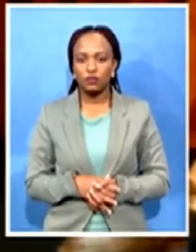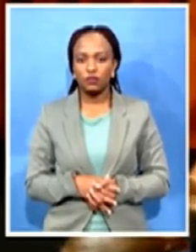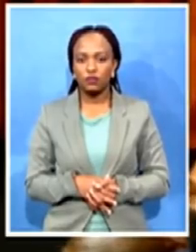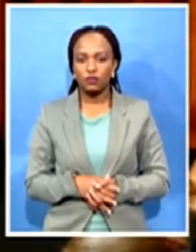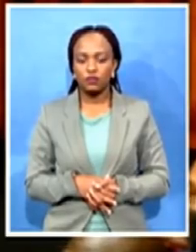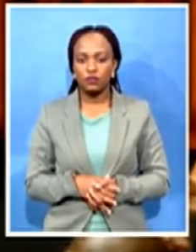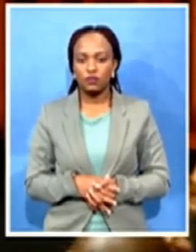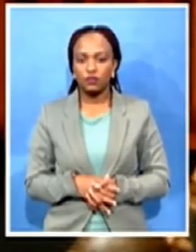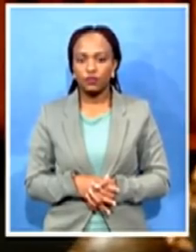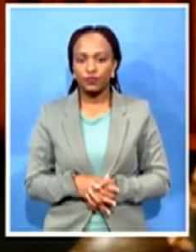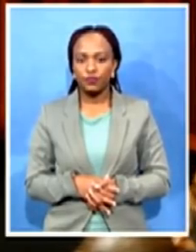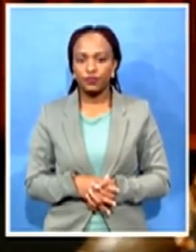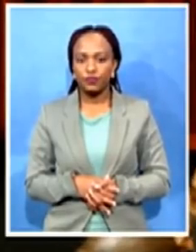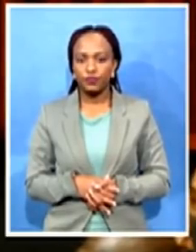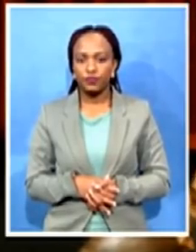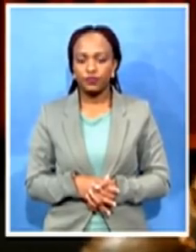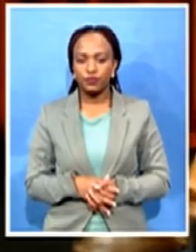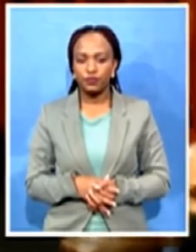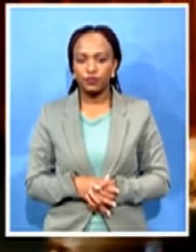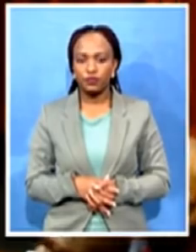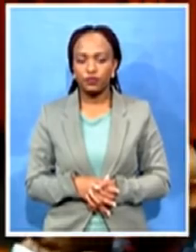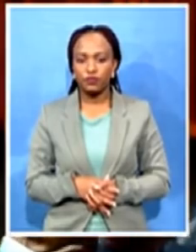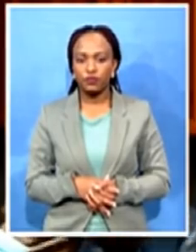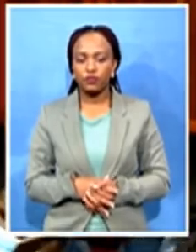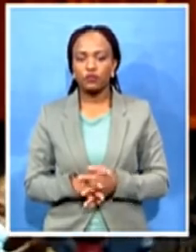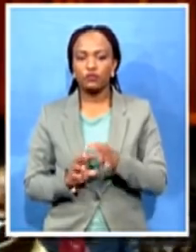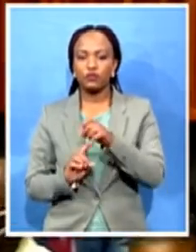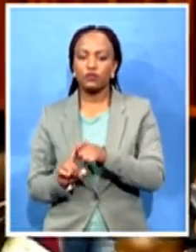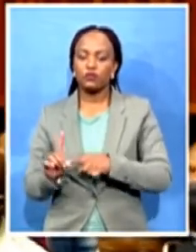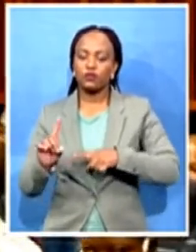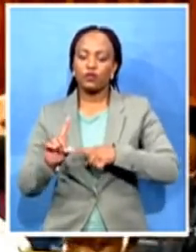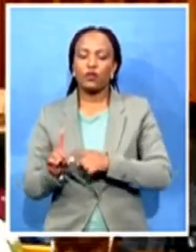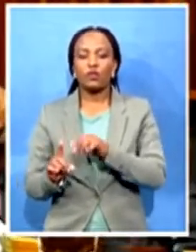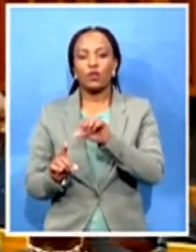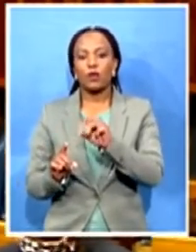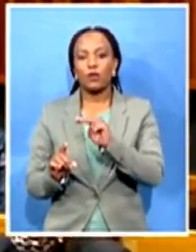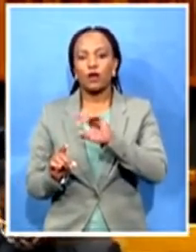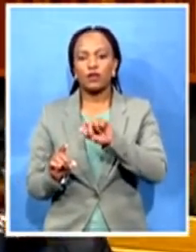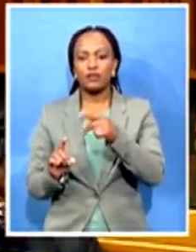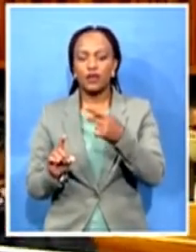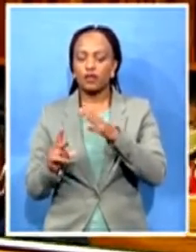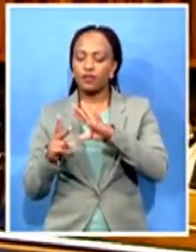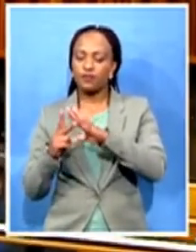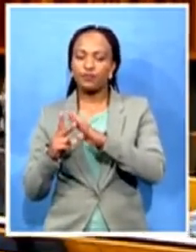They calls Vincent George Smith, Europe Leeds, and Angelo Agrizzi. This is custody.